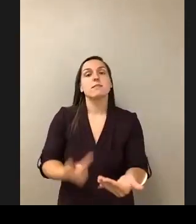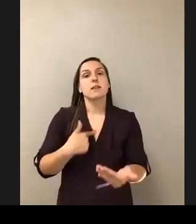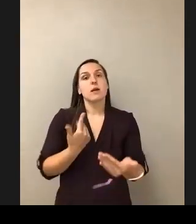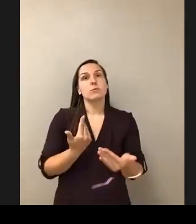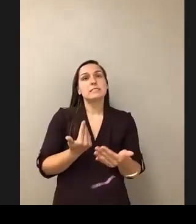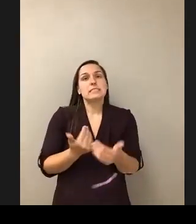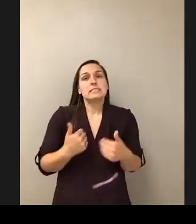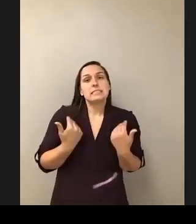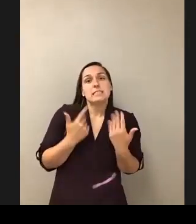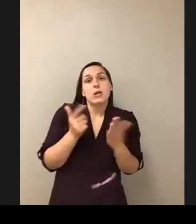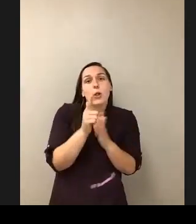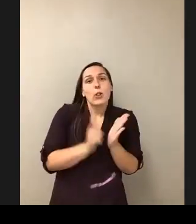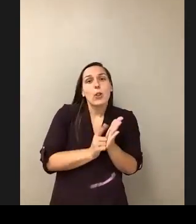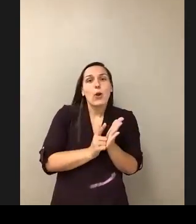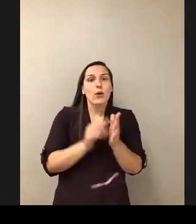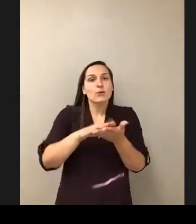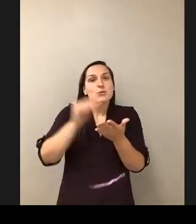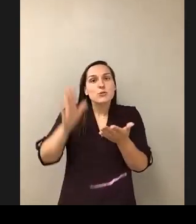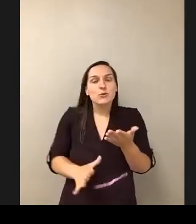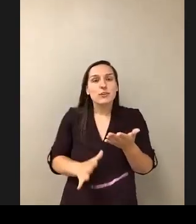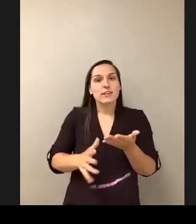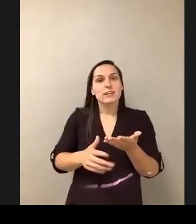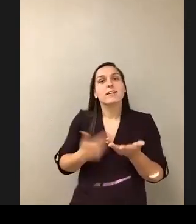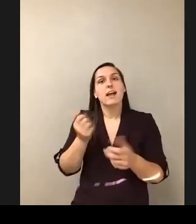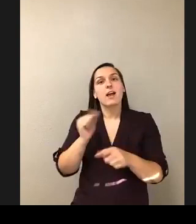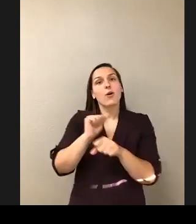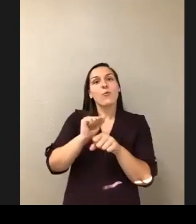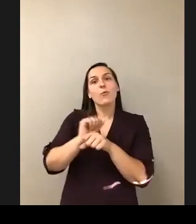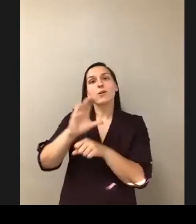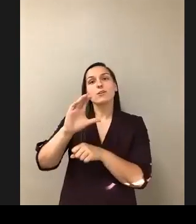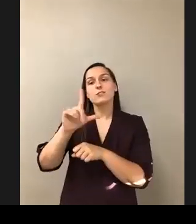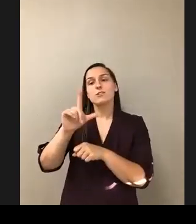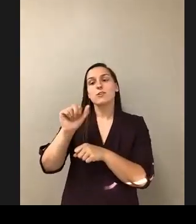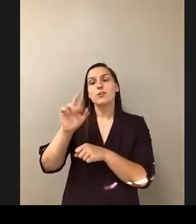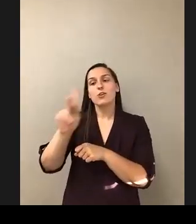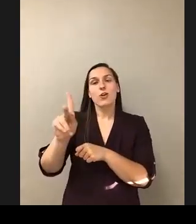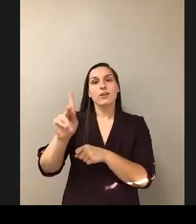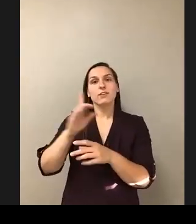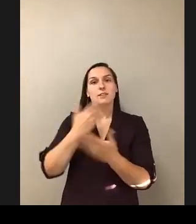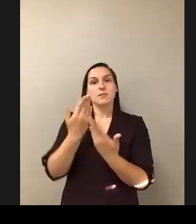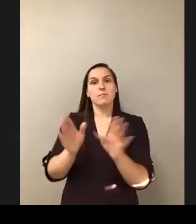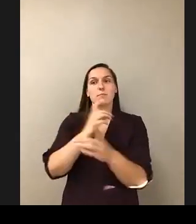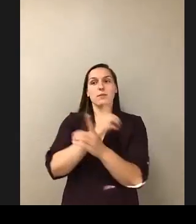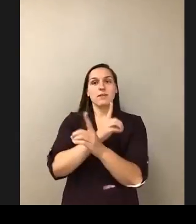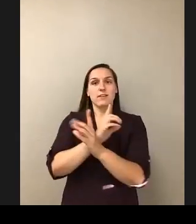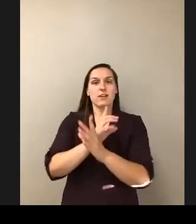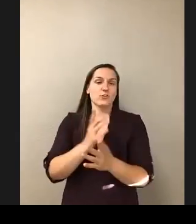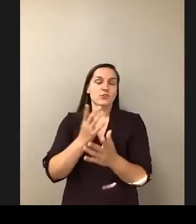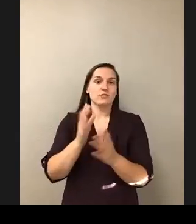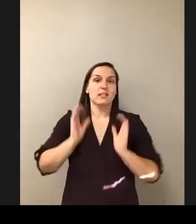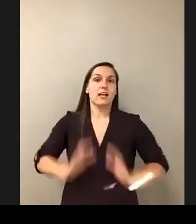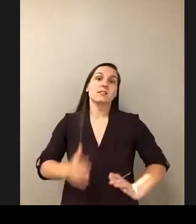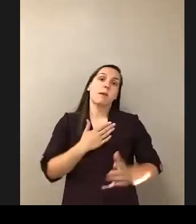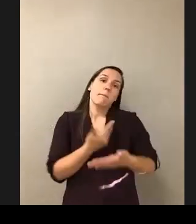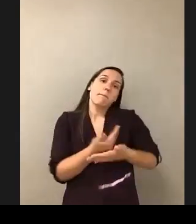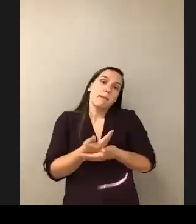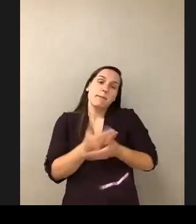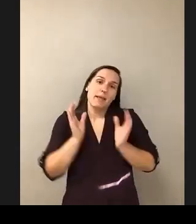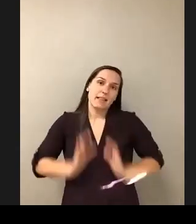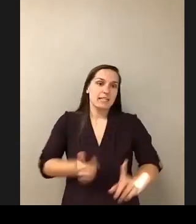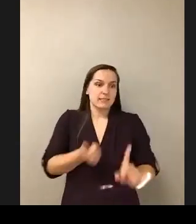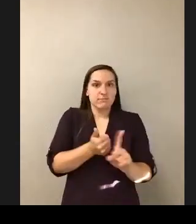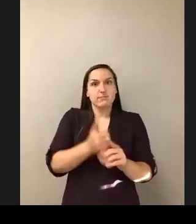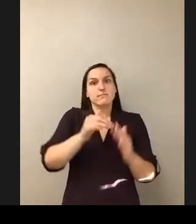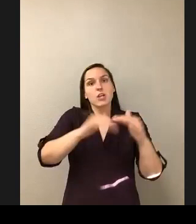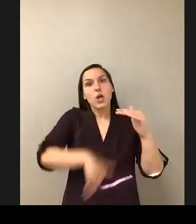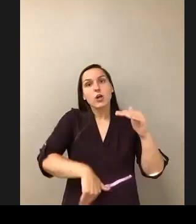in law school and clerked at the public defender's office, and I would have I call them my baby clients or my juvenile clients. And, they might've been